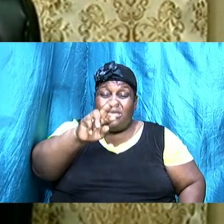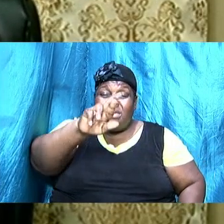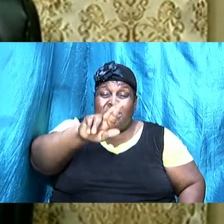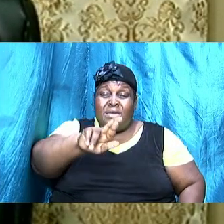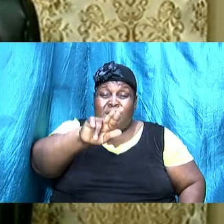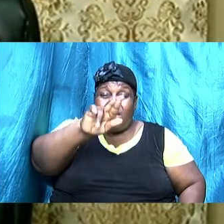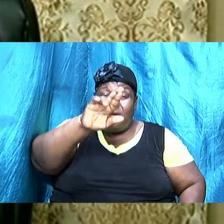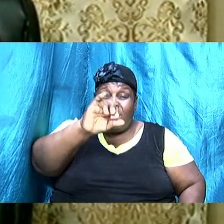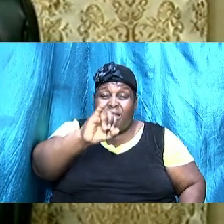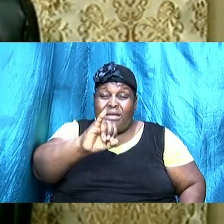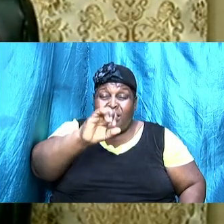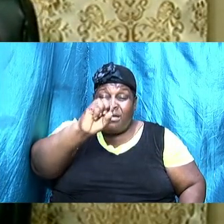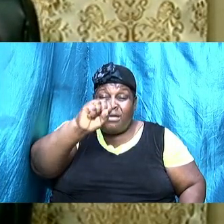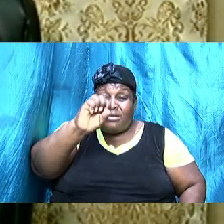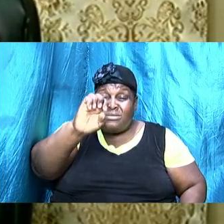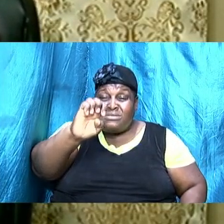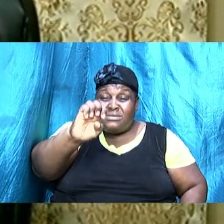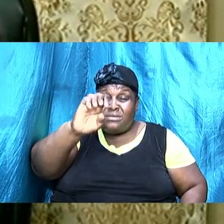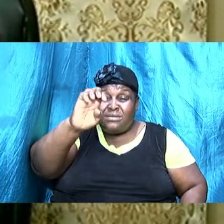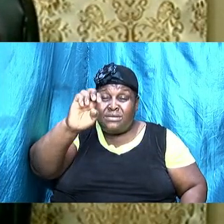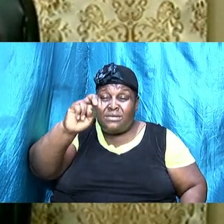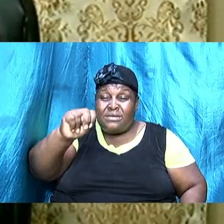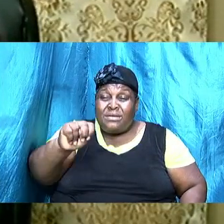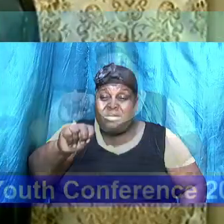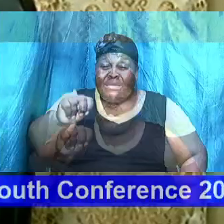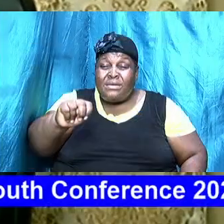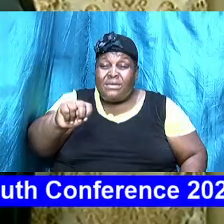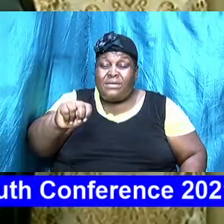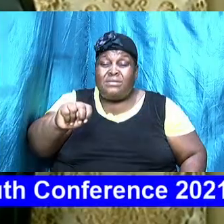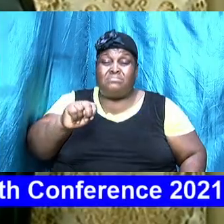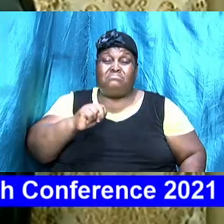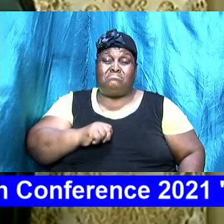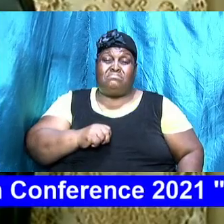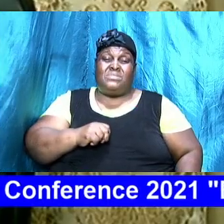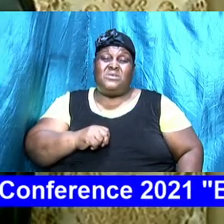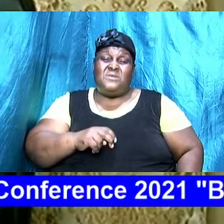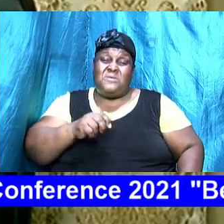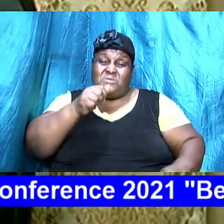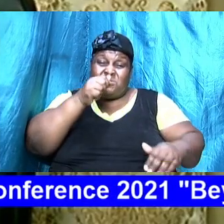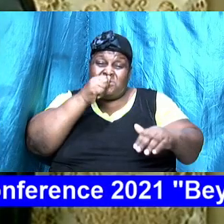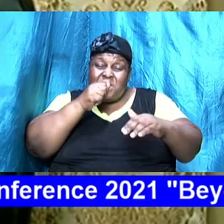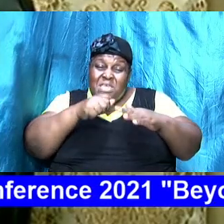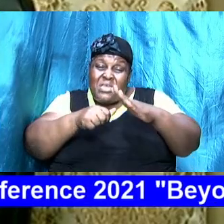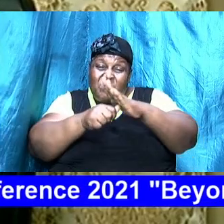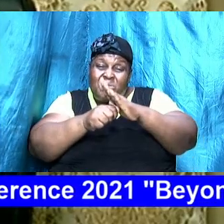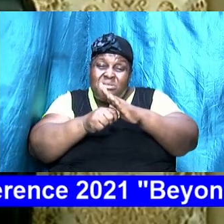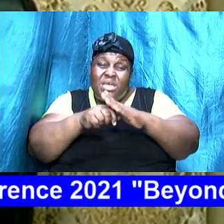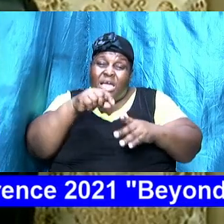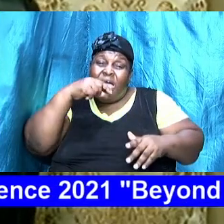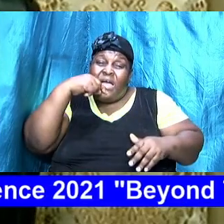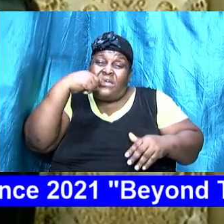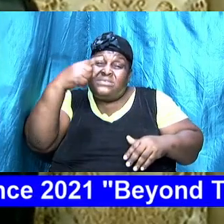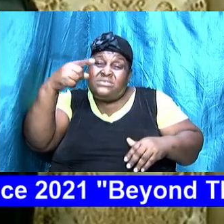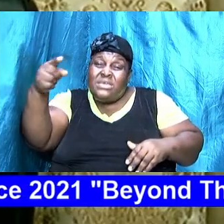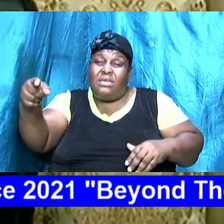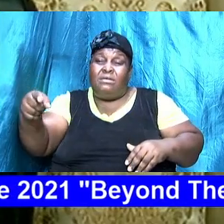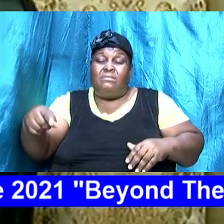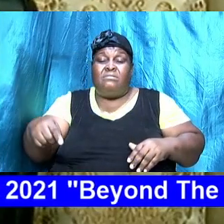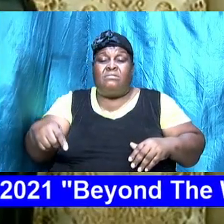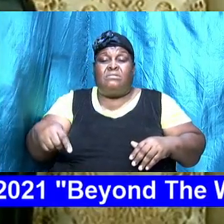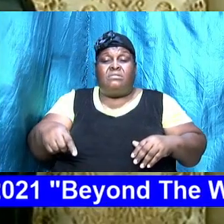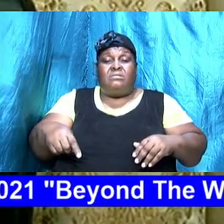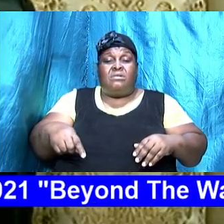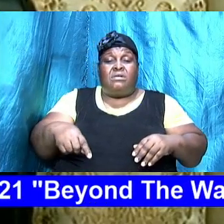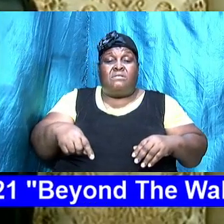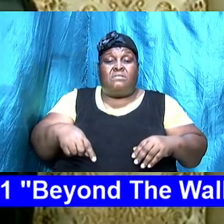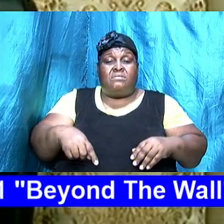secret and giving it to another. That is wicked. Yes? And I want to use, I am answering